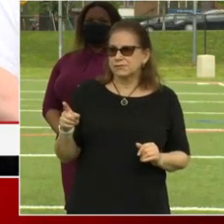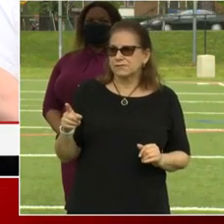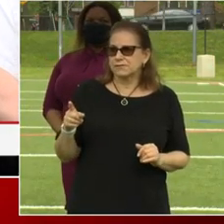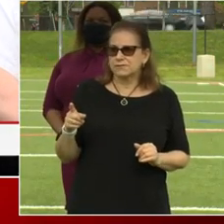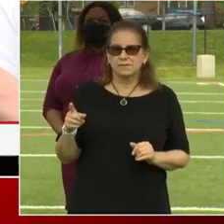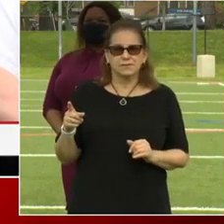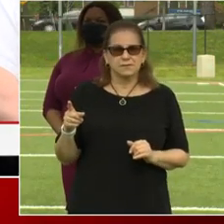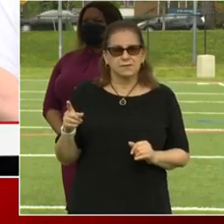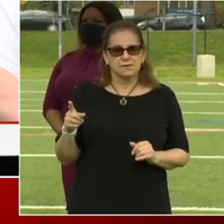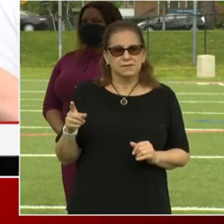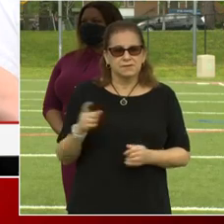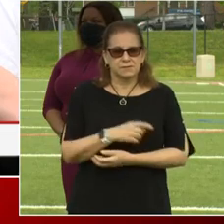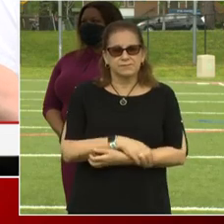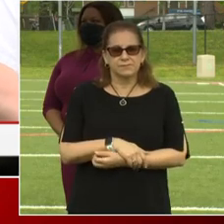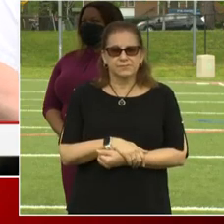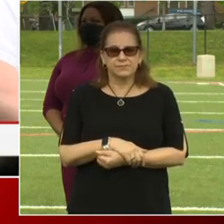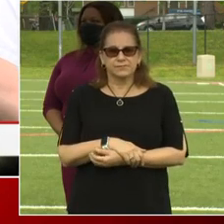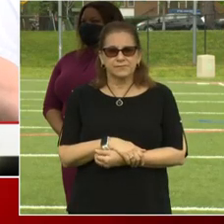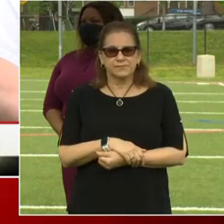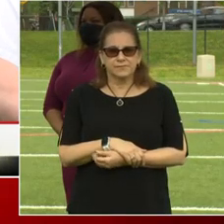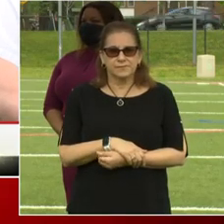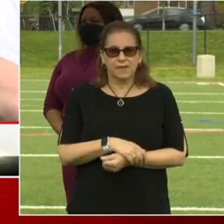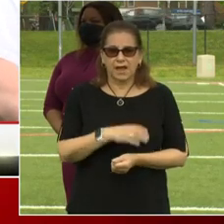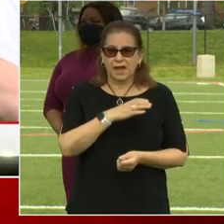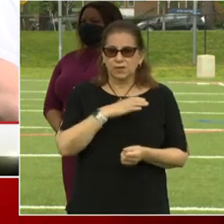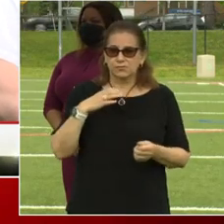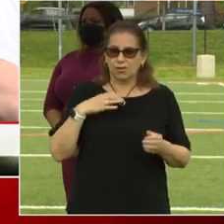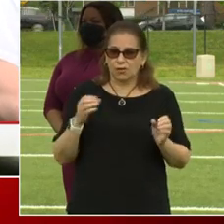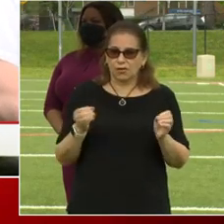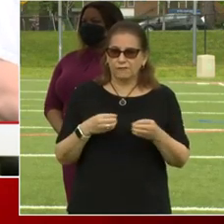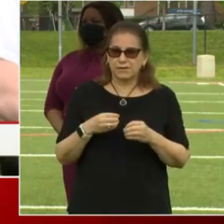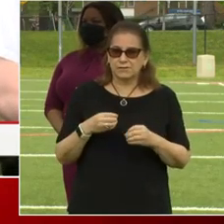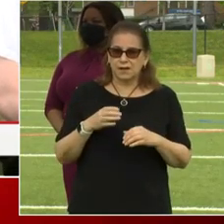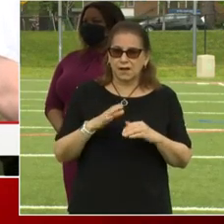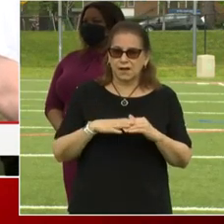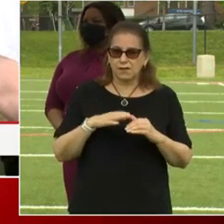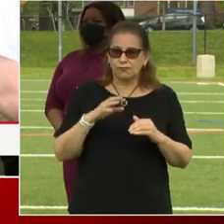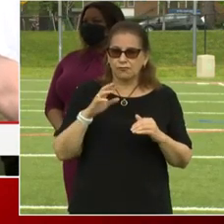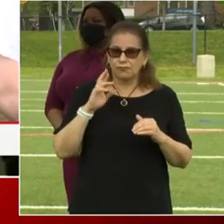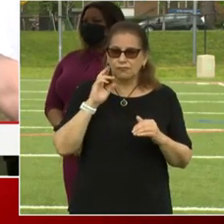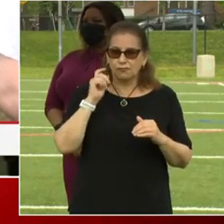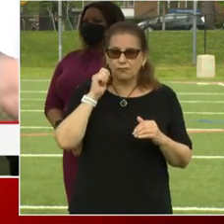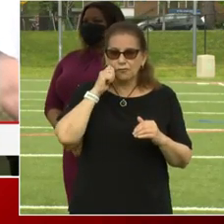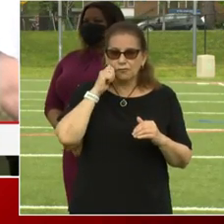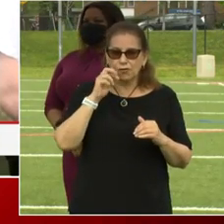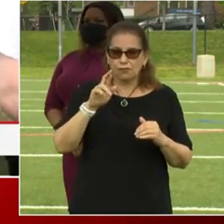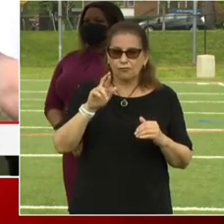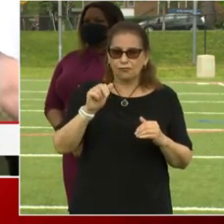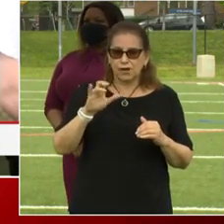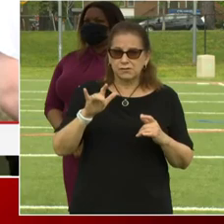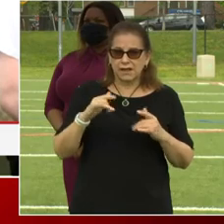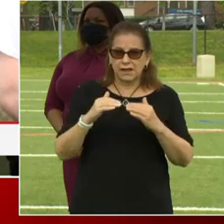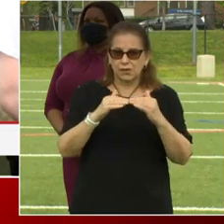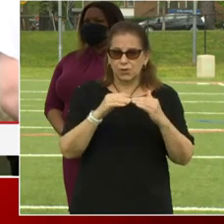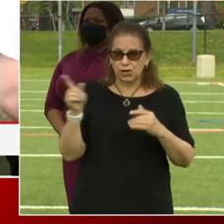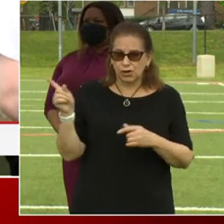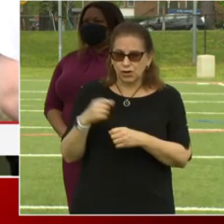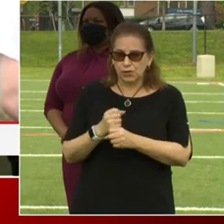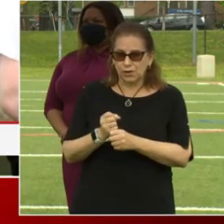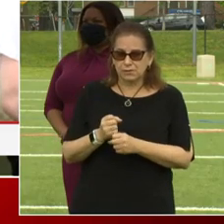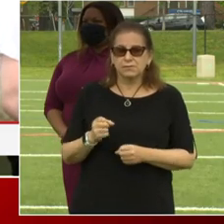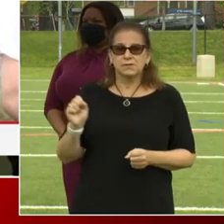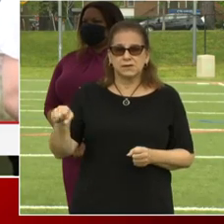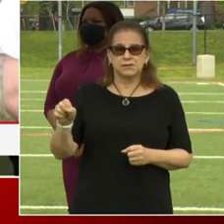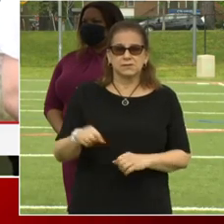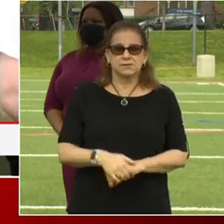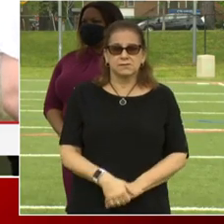Council's Office on Racial Equity, that is your institution, the one that you've created? Yes. what is